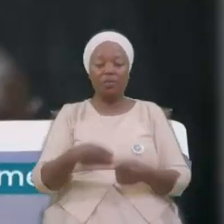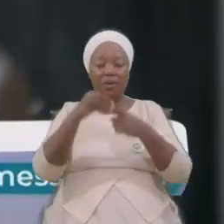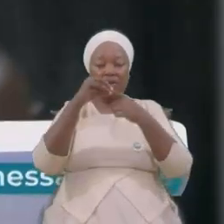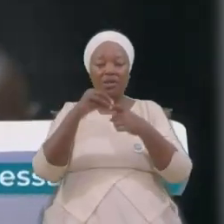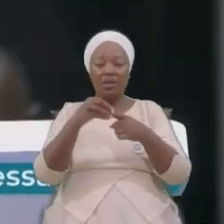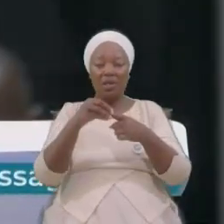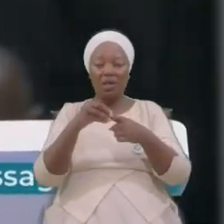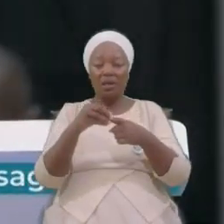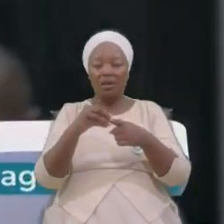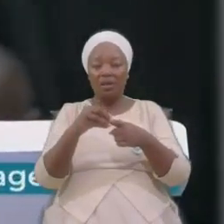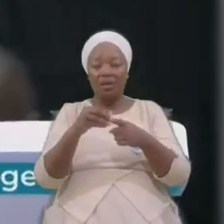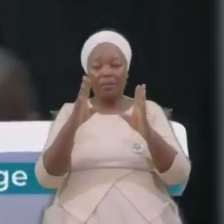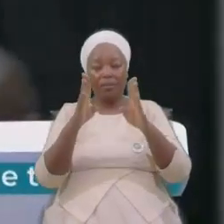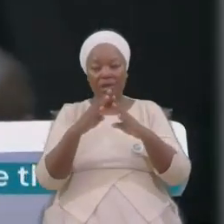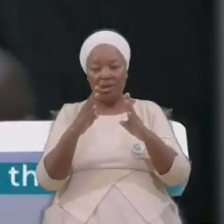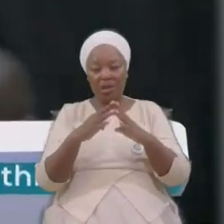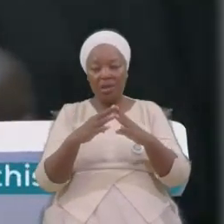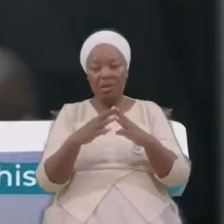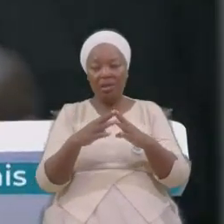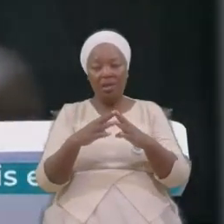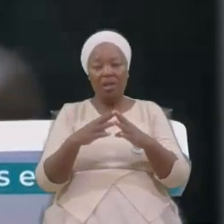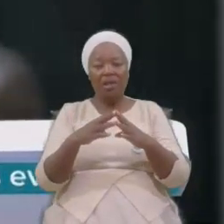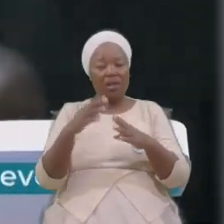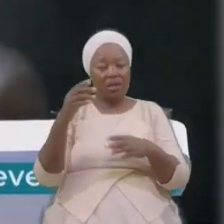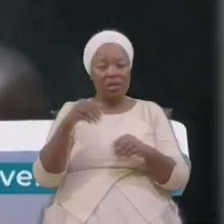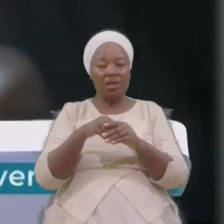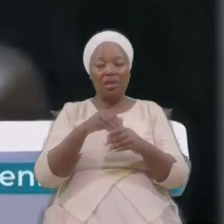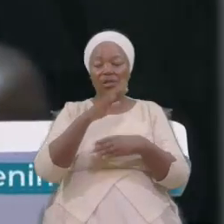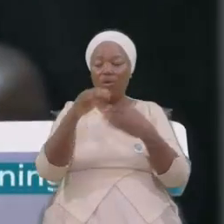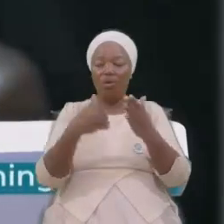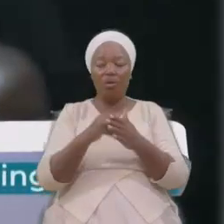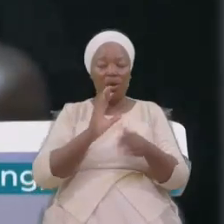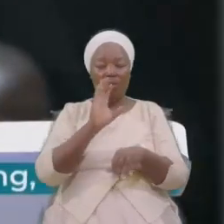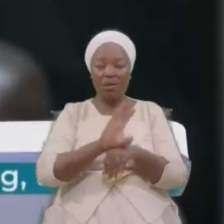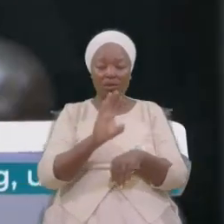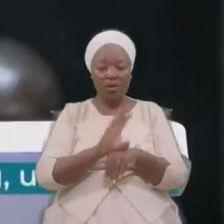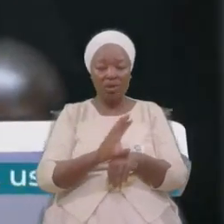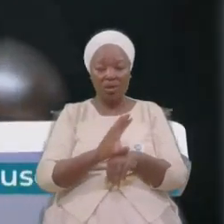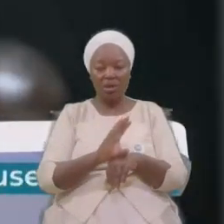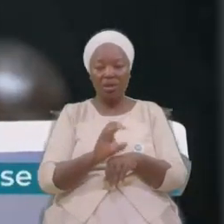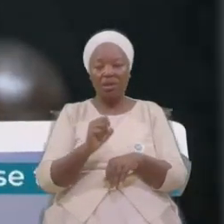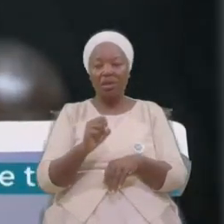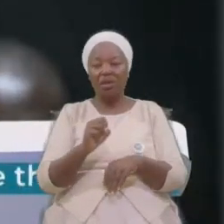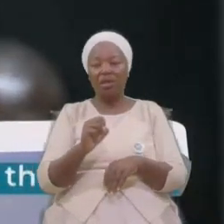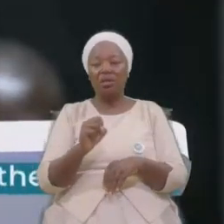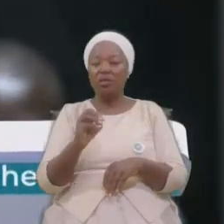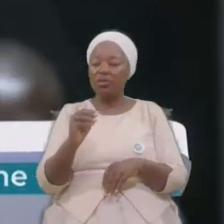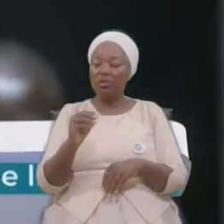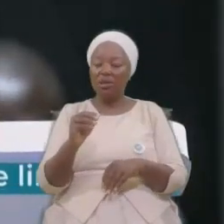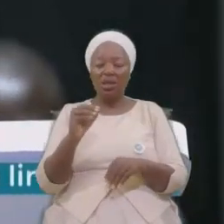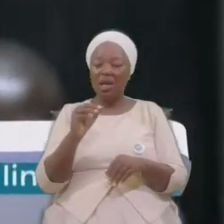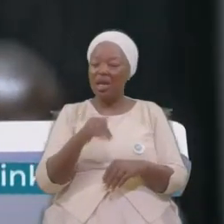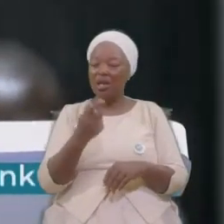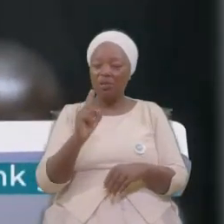5th in all our churches globally. So in every place you